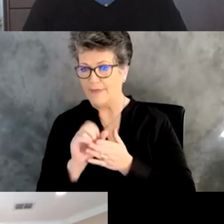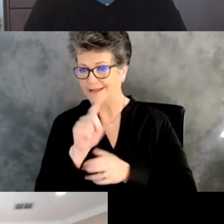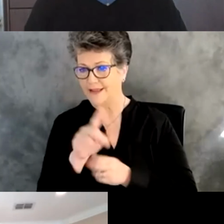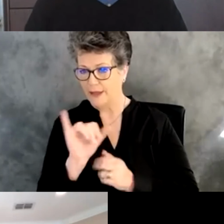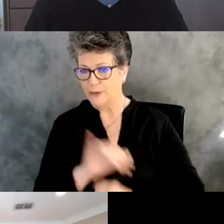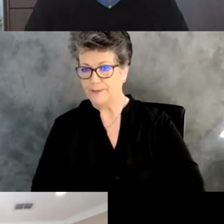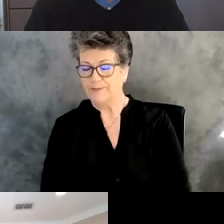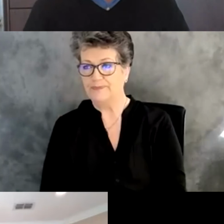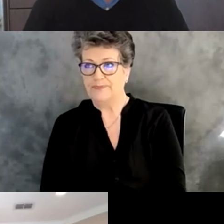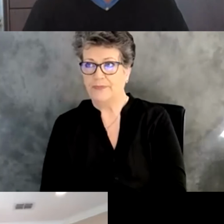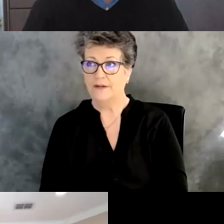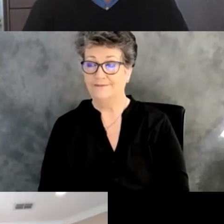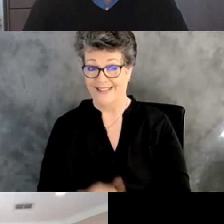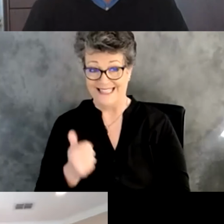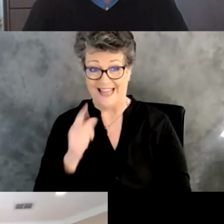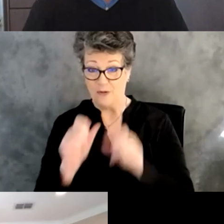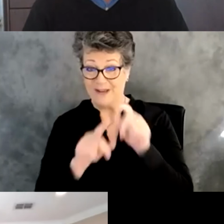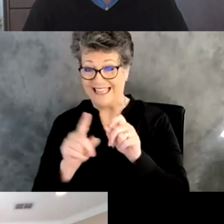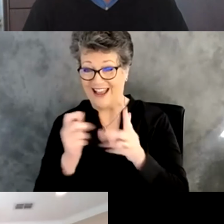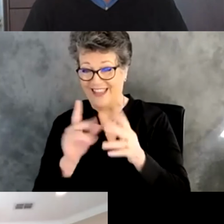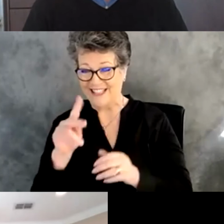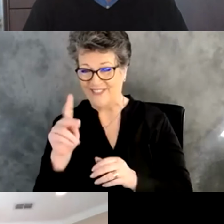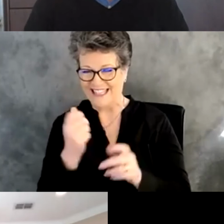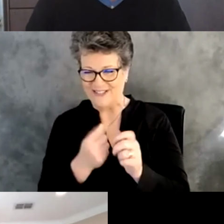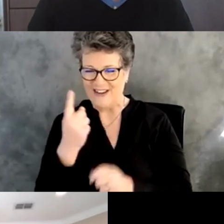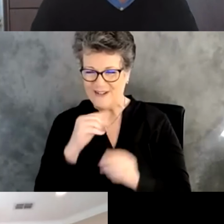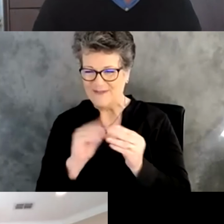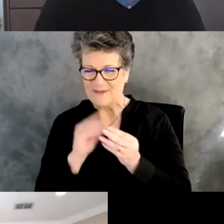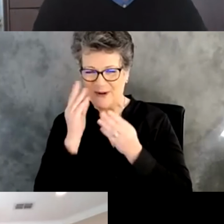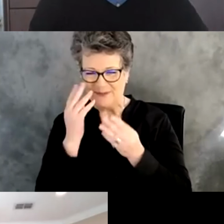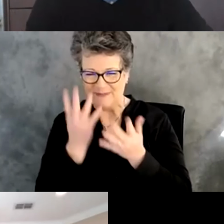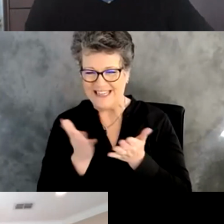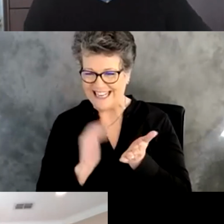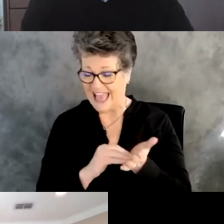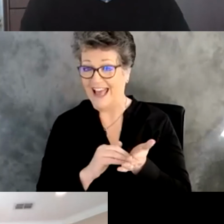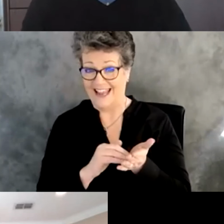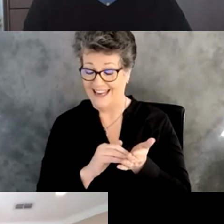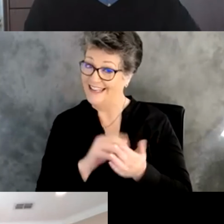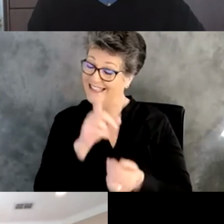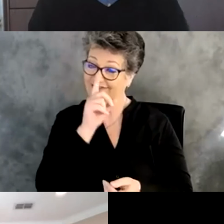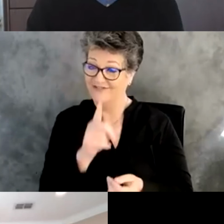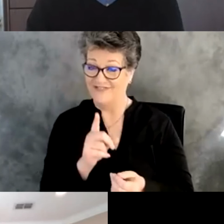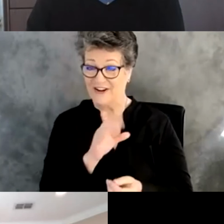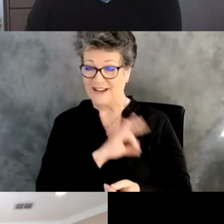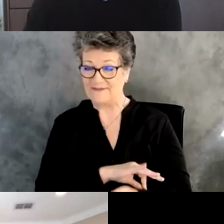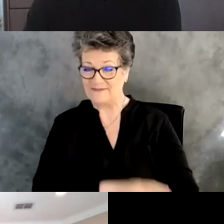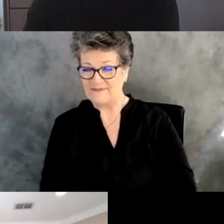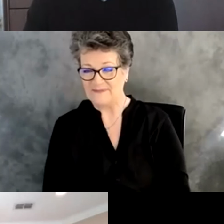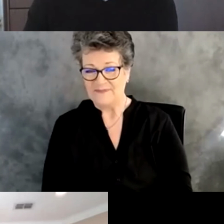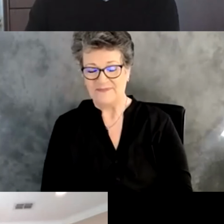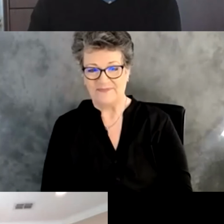Okay. Sounds like we'll be sending out lots of links to everyone for more information. Again, it's very, Yeah. yes, it's